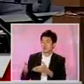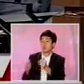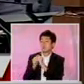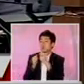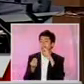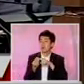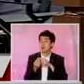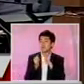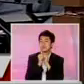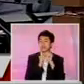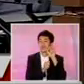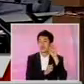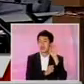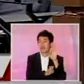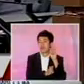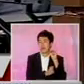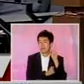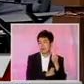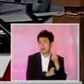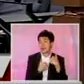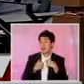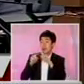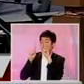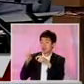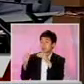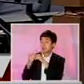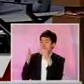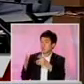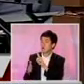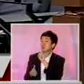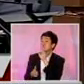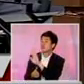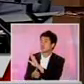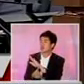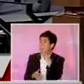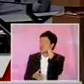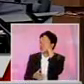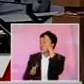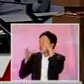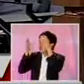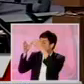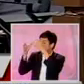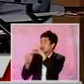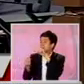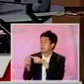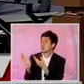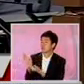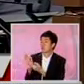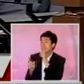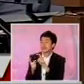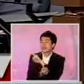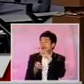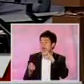market value. Yung so I'm asking you, Mr. Prosecutor, ano po ba ang competence ninyo to testify as to the